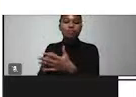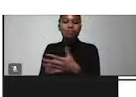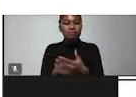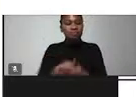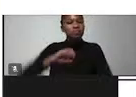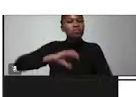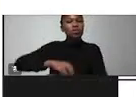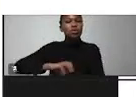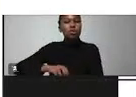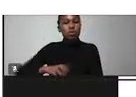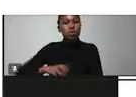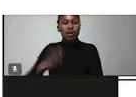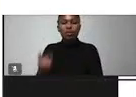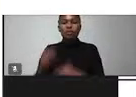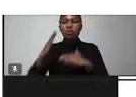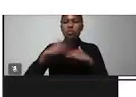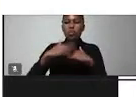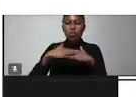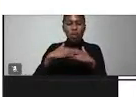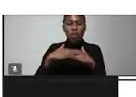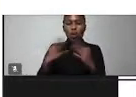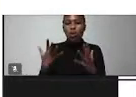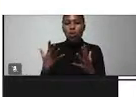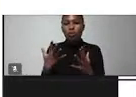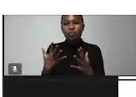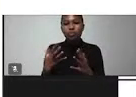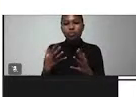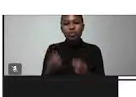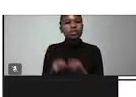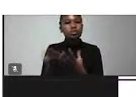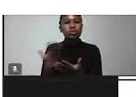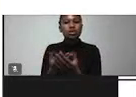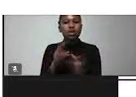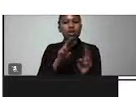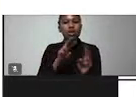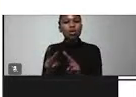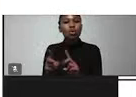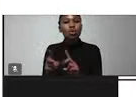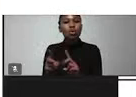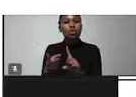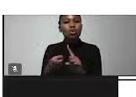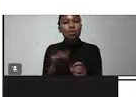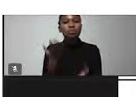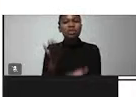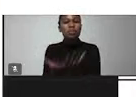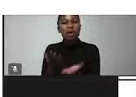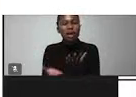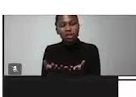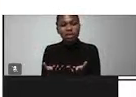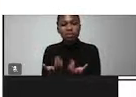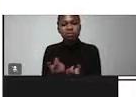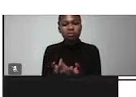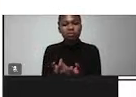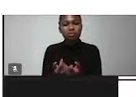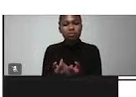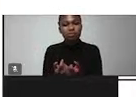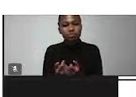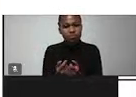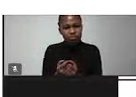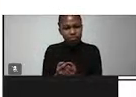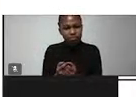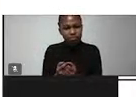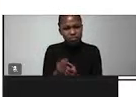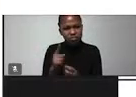is more in terms of than it exports. So you have to look at that from a trade balance perspective. And that's really been with regards to the